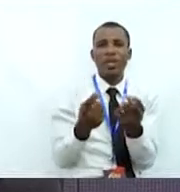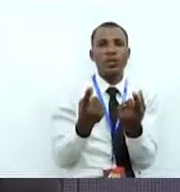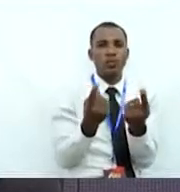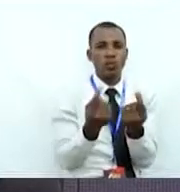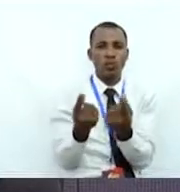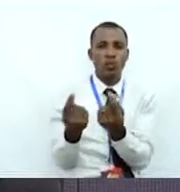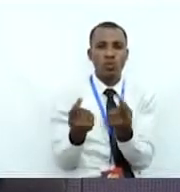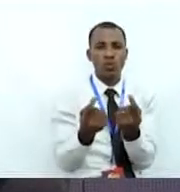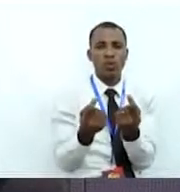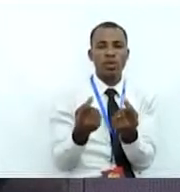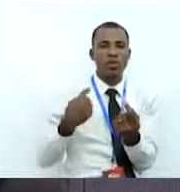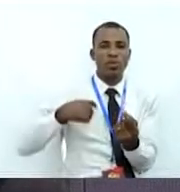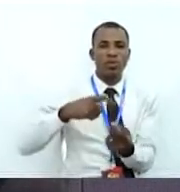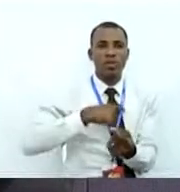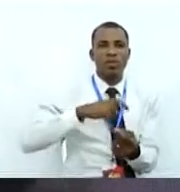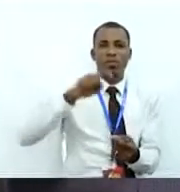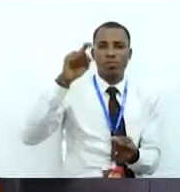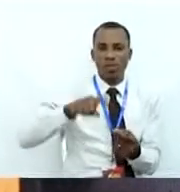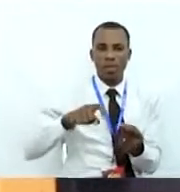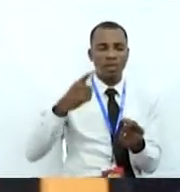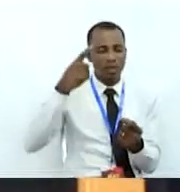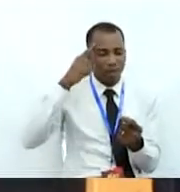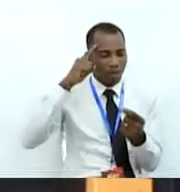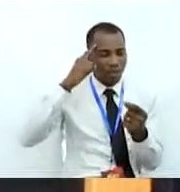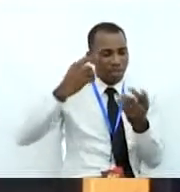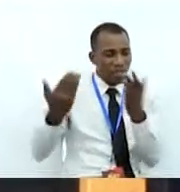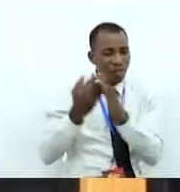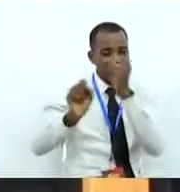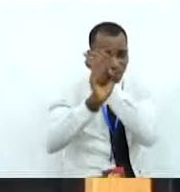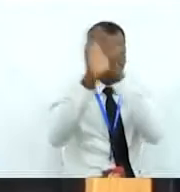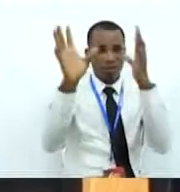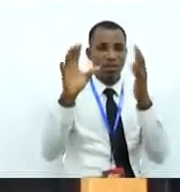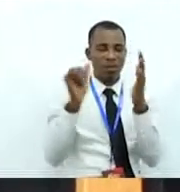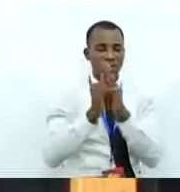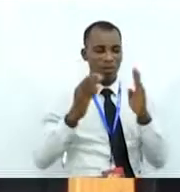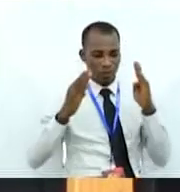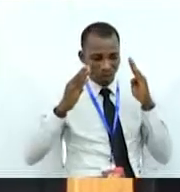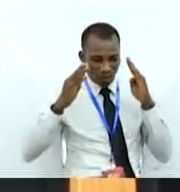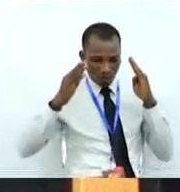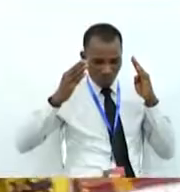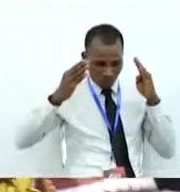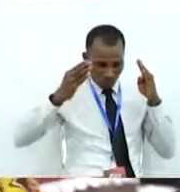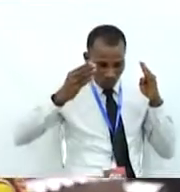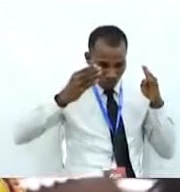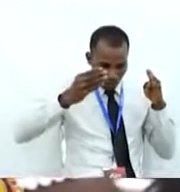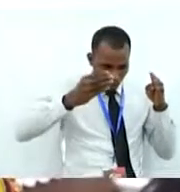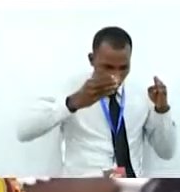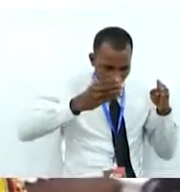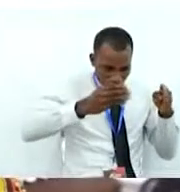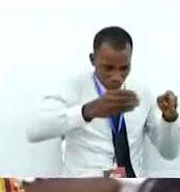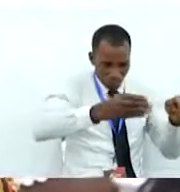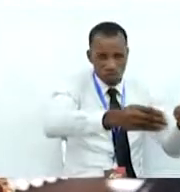begin to rediscover new missions and new ministries that truly, truly will make the